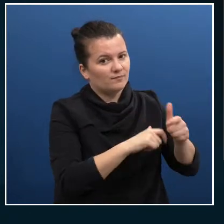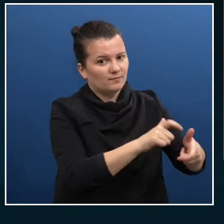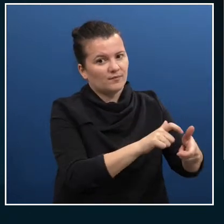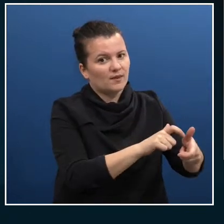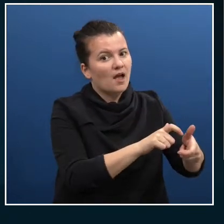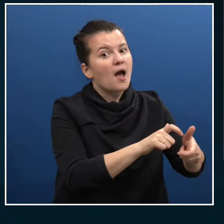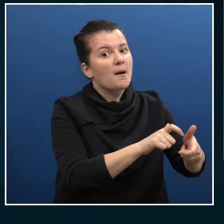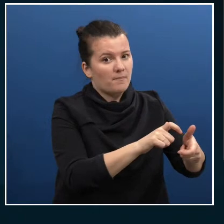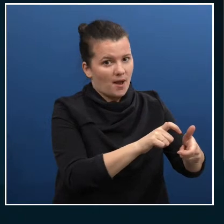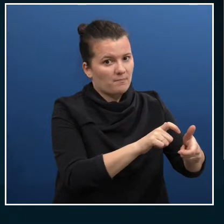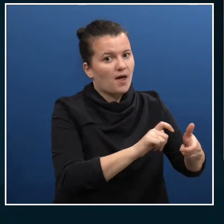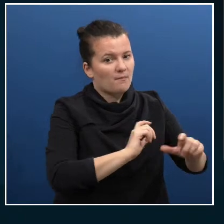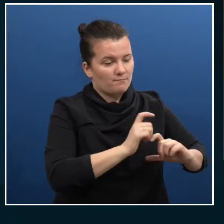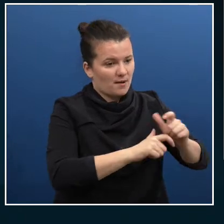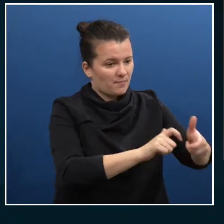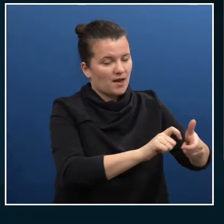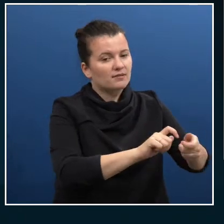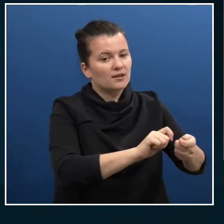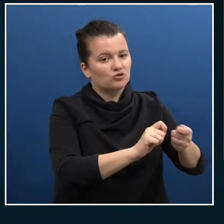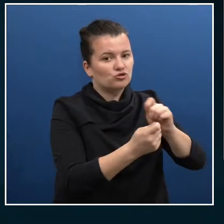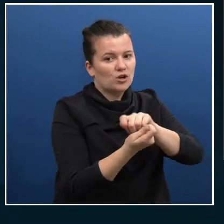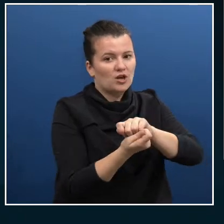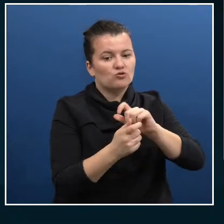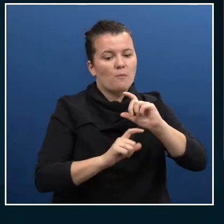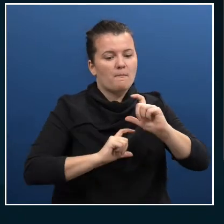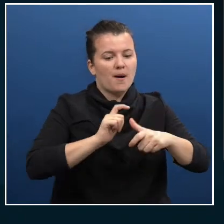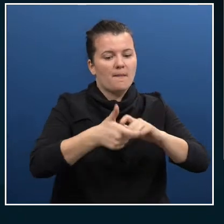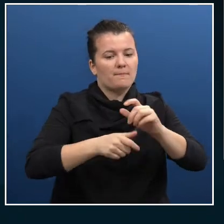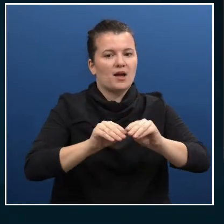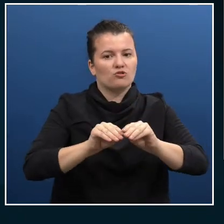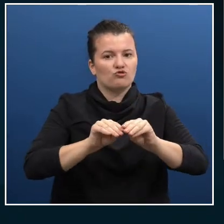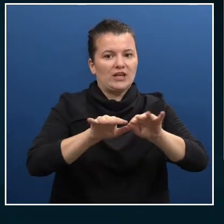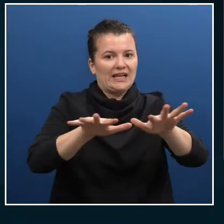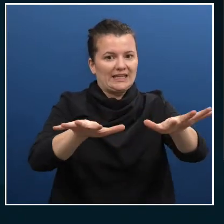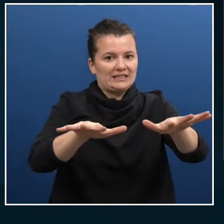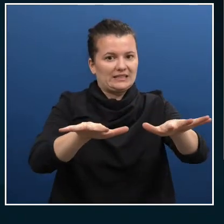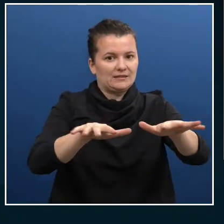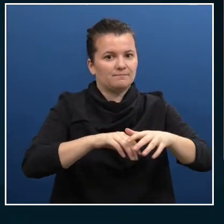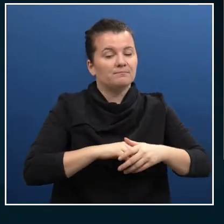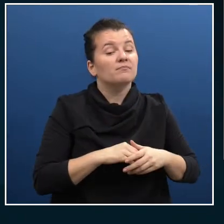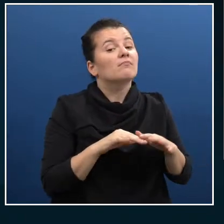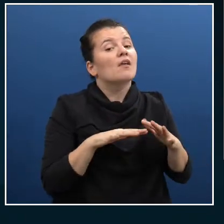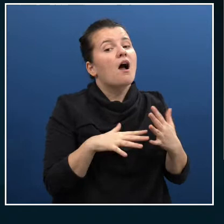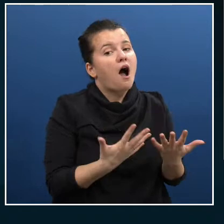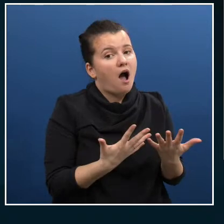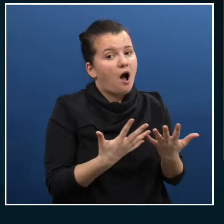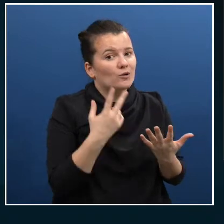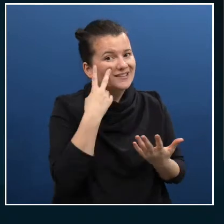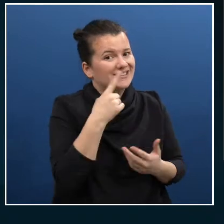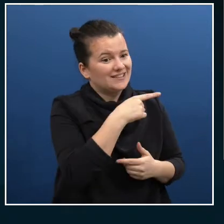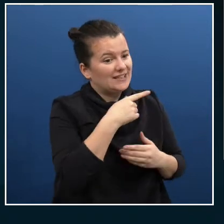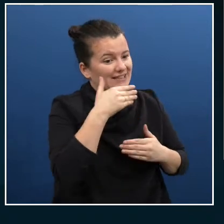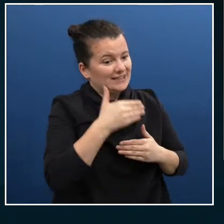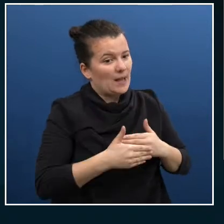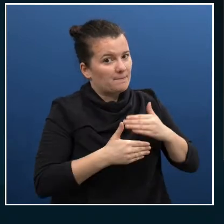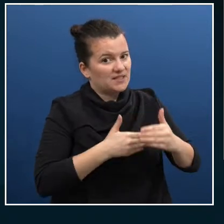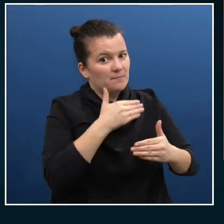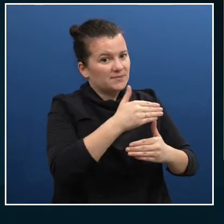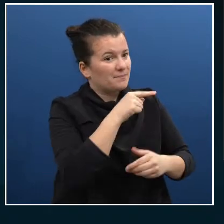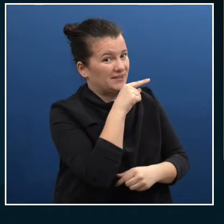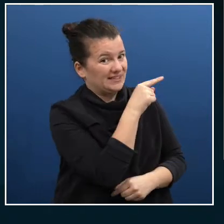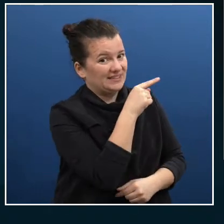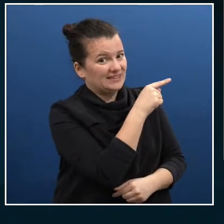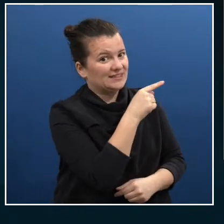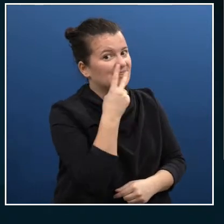pipeline also. And here you can see the steps that I do in this release